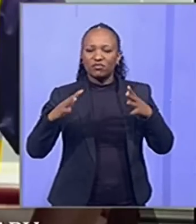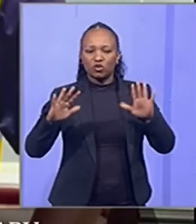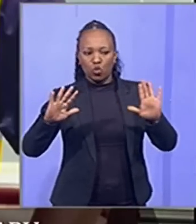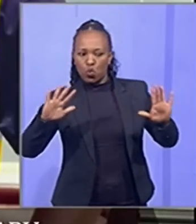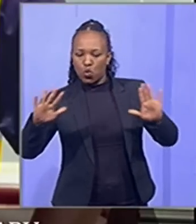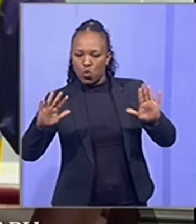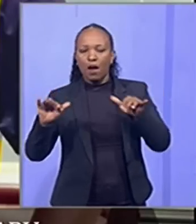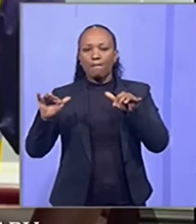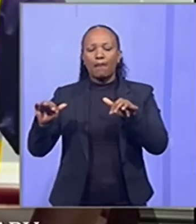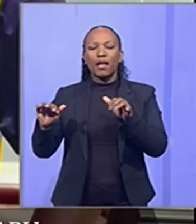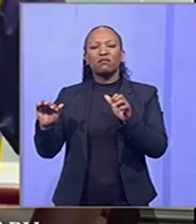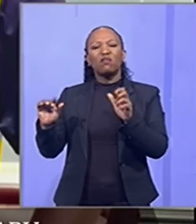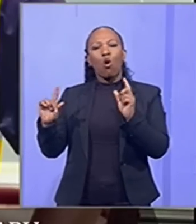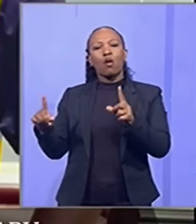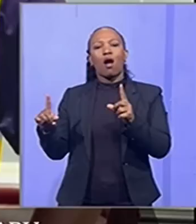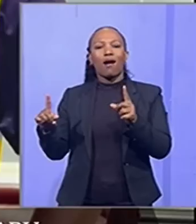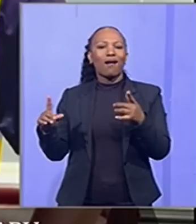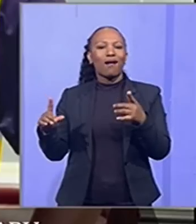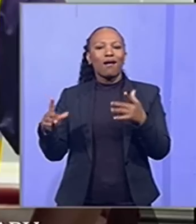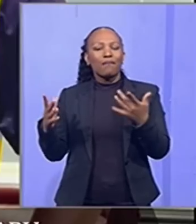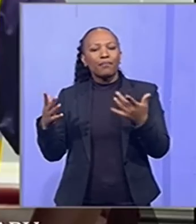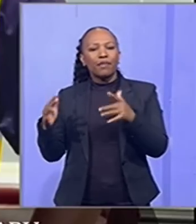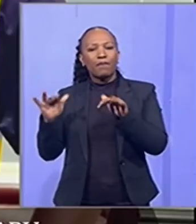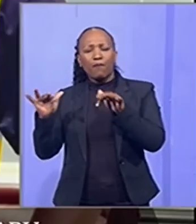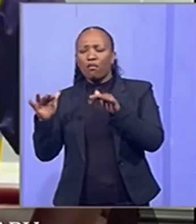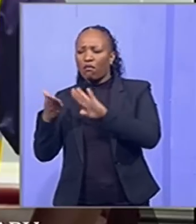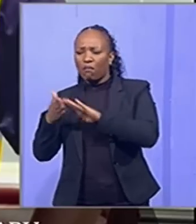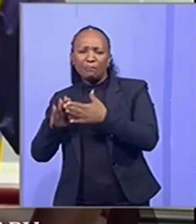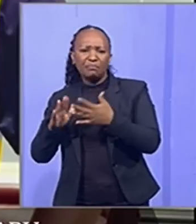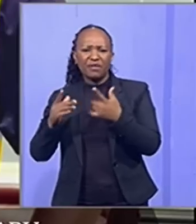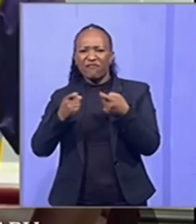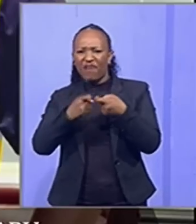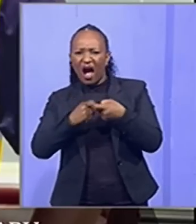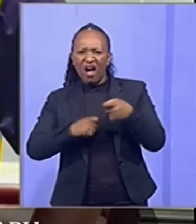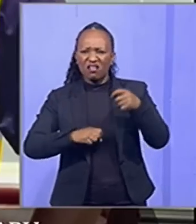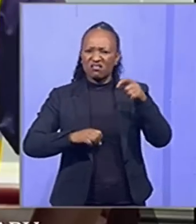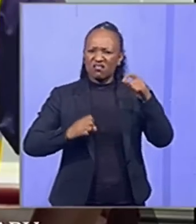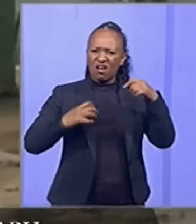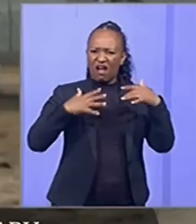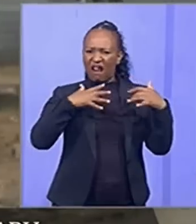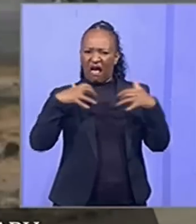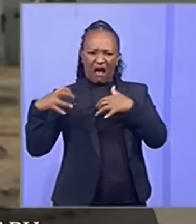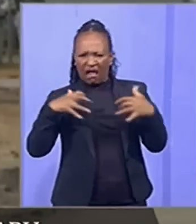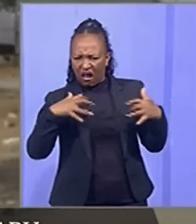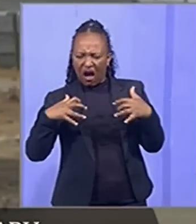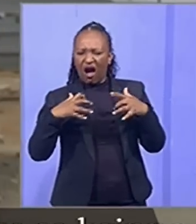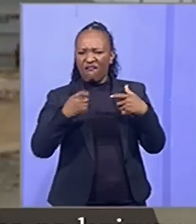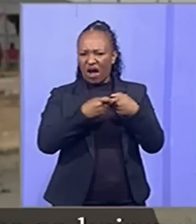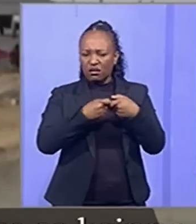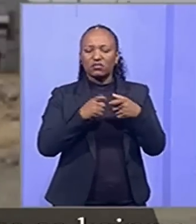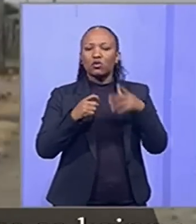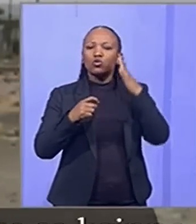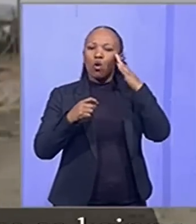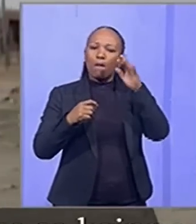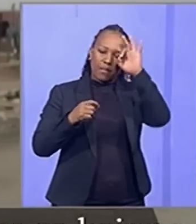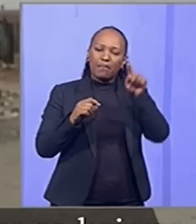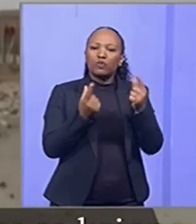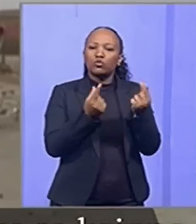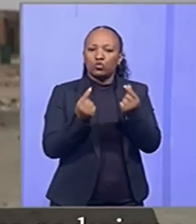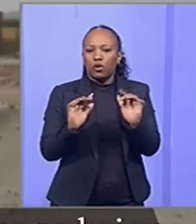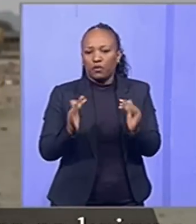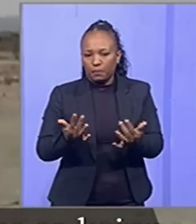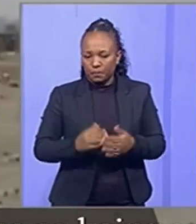bona yona ka bo yona e direga ka pace e slow ka lebaka la Thabiso Moss, SABC